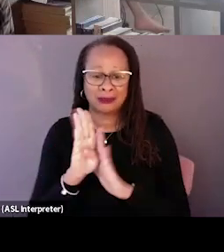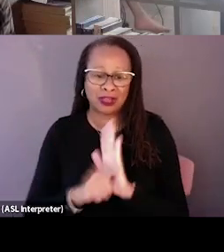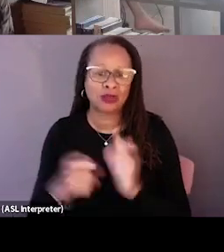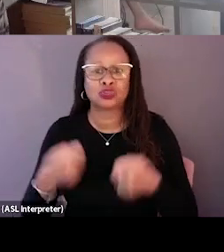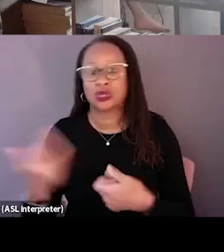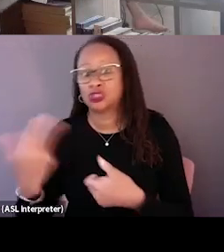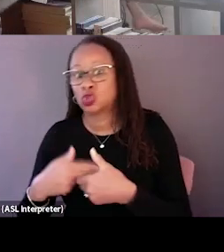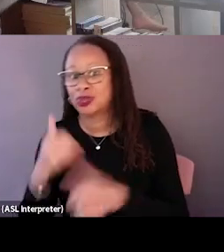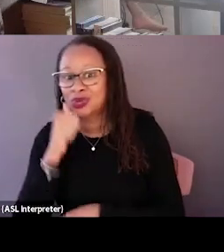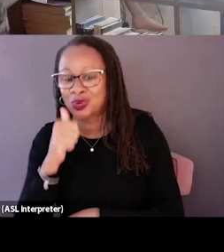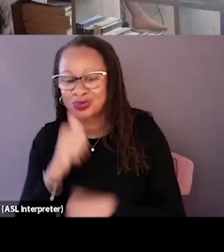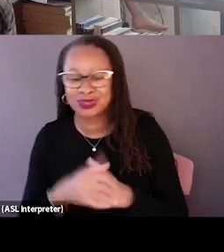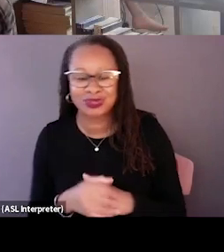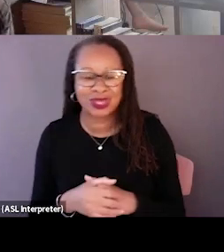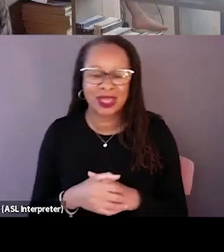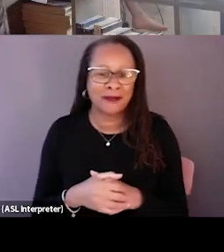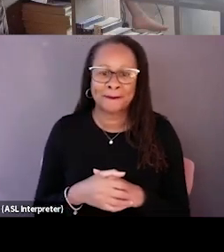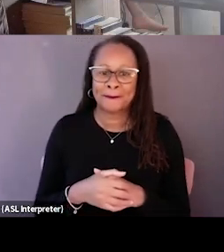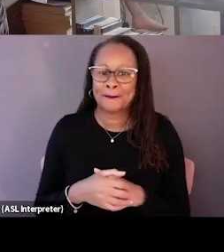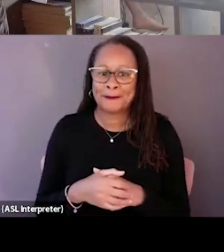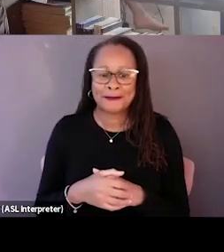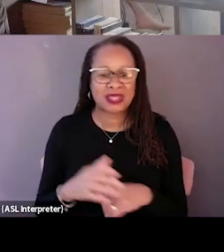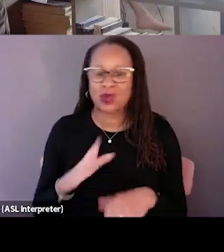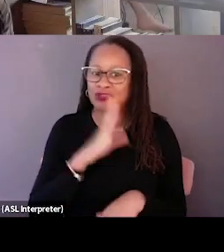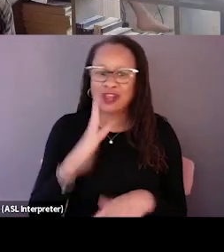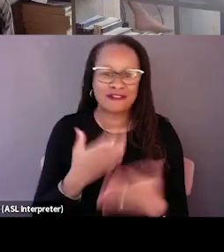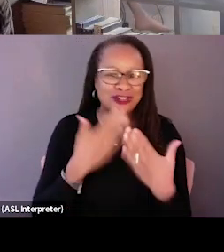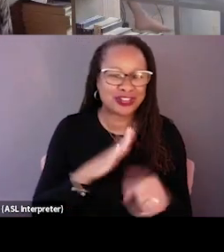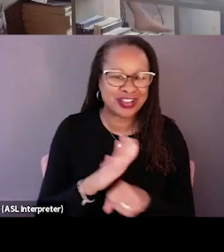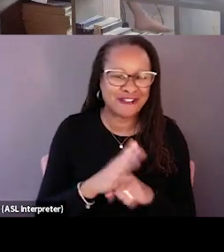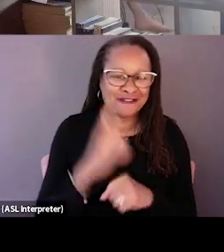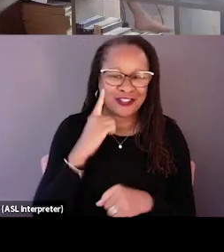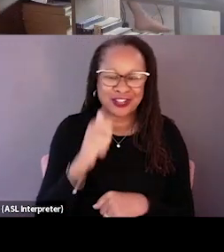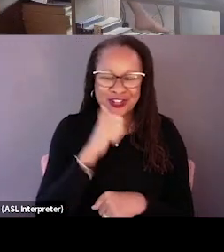in and we were just never good enough.